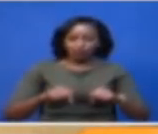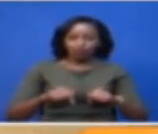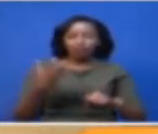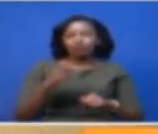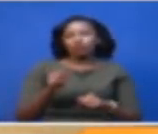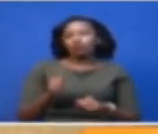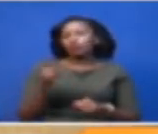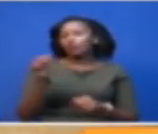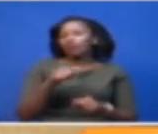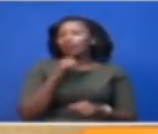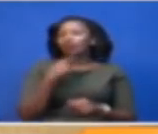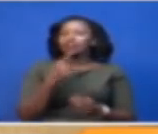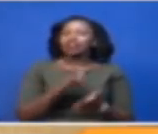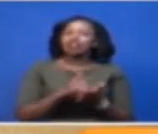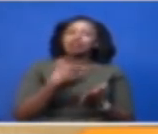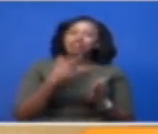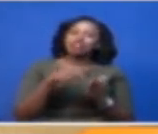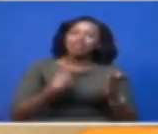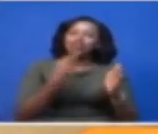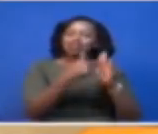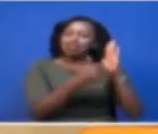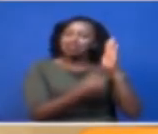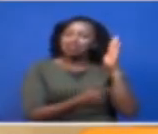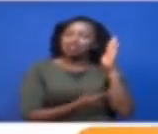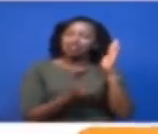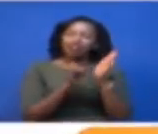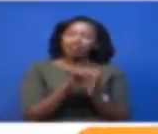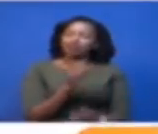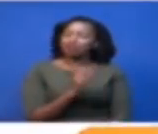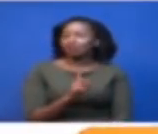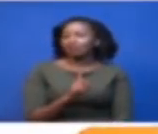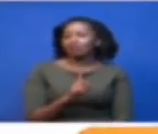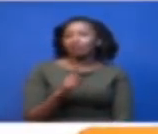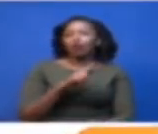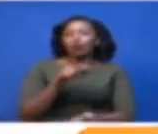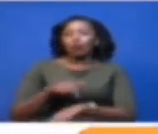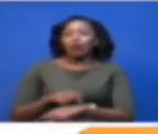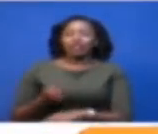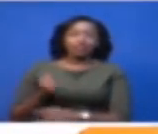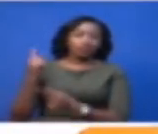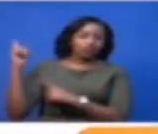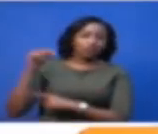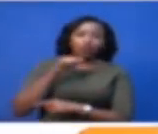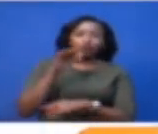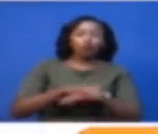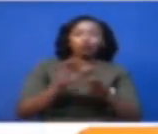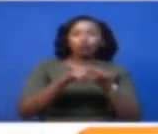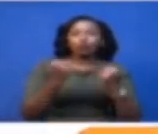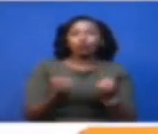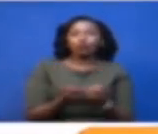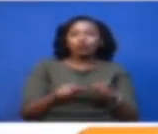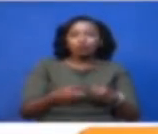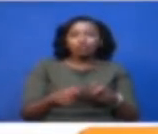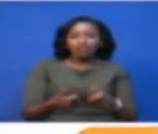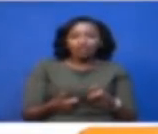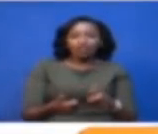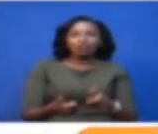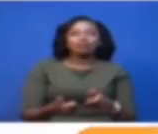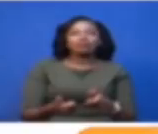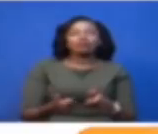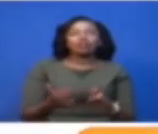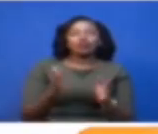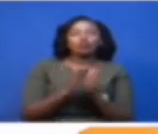or that. I'm like, I'm a bit of everything. When she's not on social media, sparking an engaging conversation with